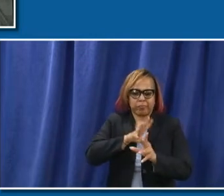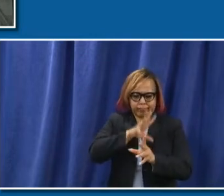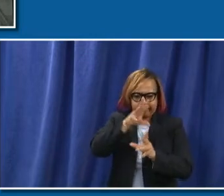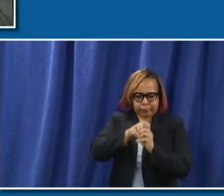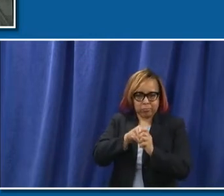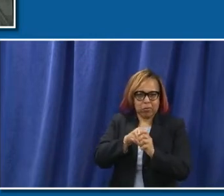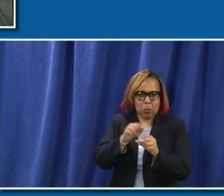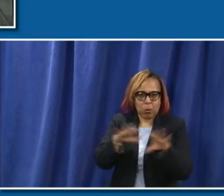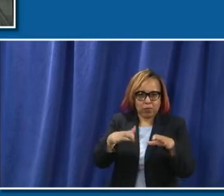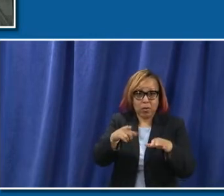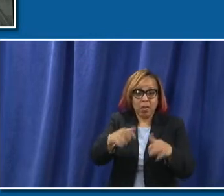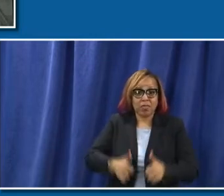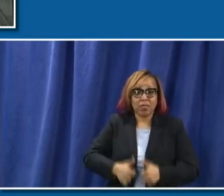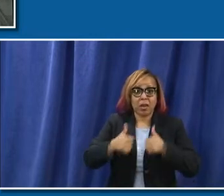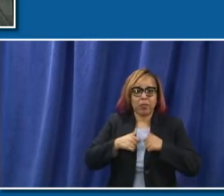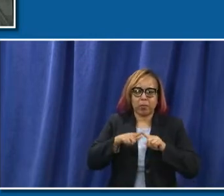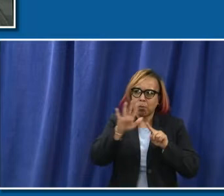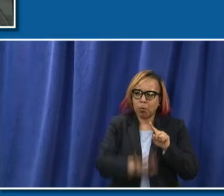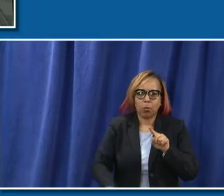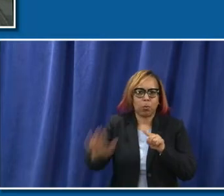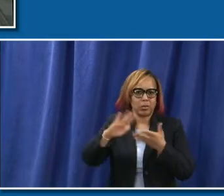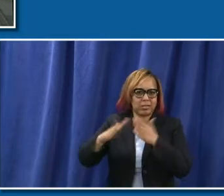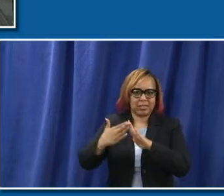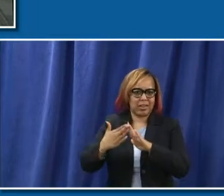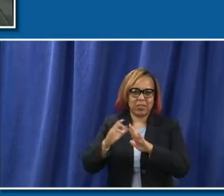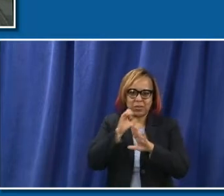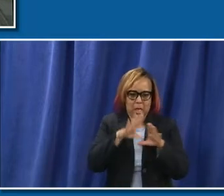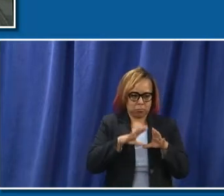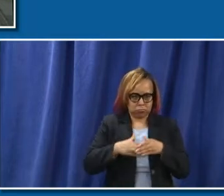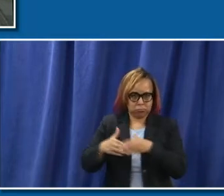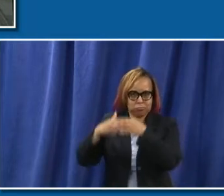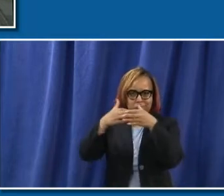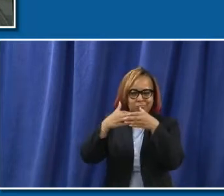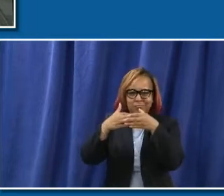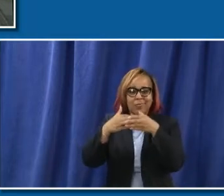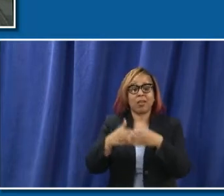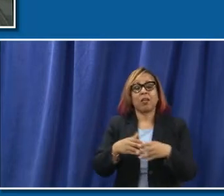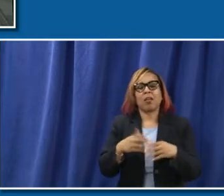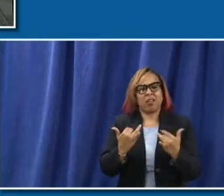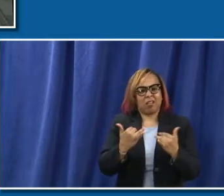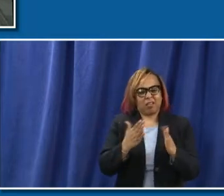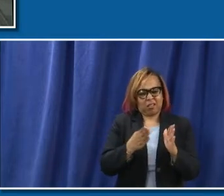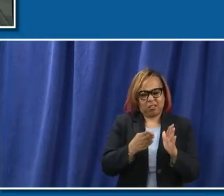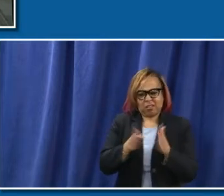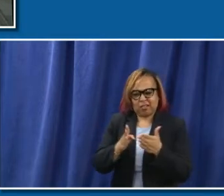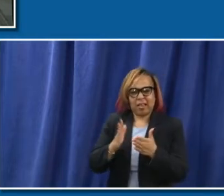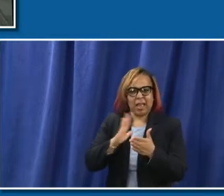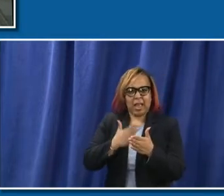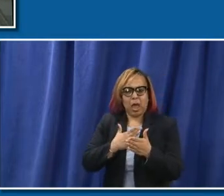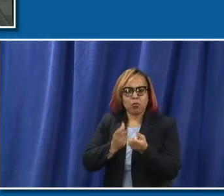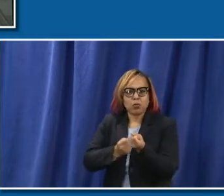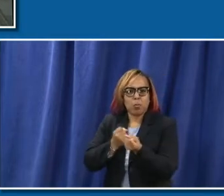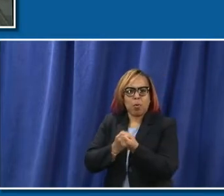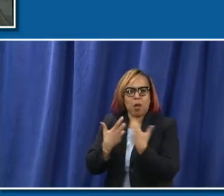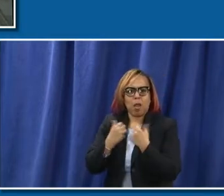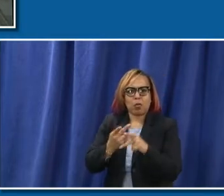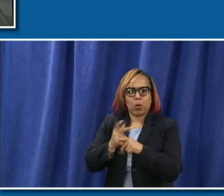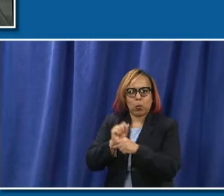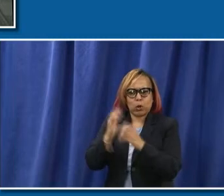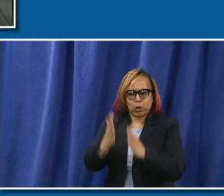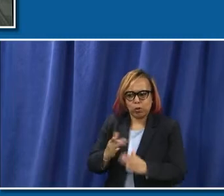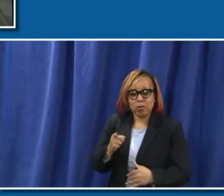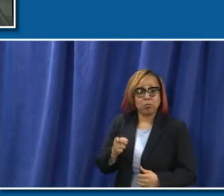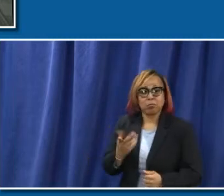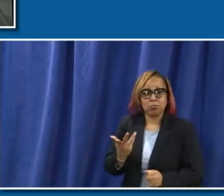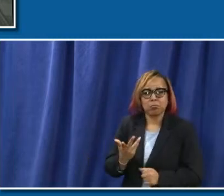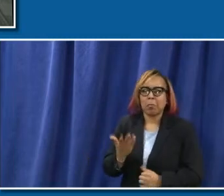of the workforce. They really live throughout the whole city. Like, there's not a lot of distribution there. But then if you look at a lot of our support healthcare workers who may